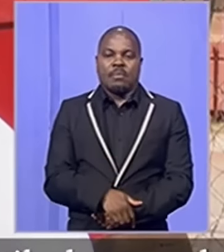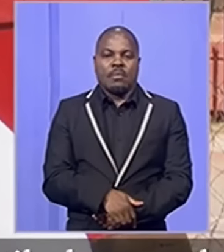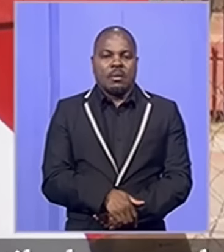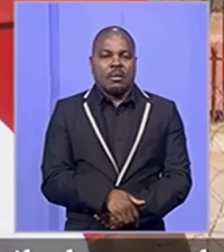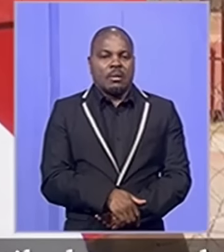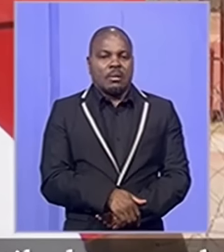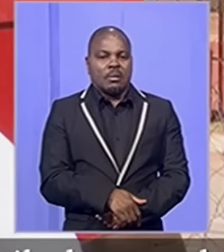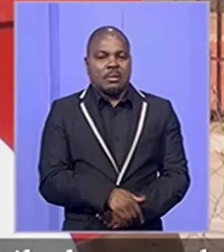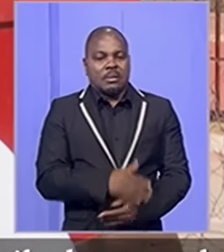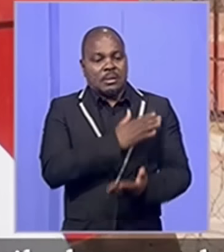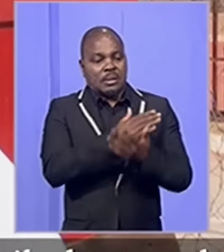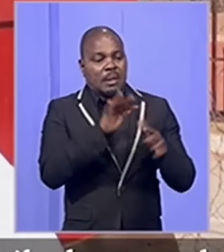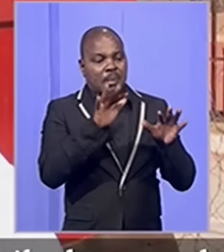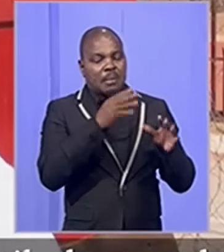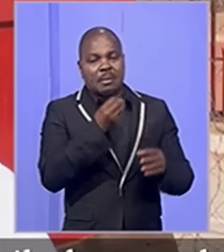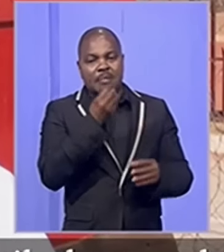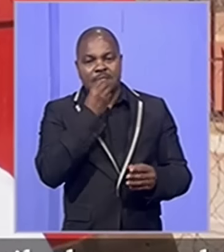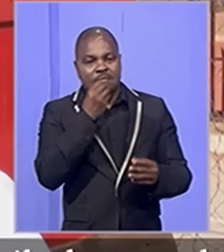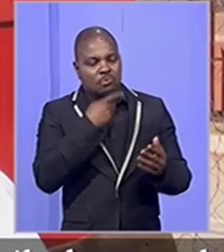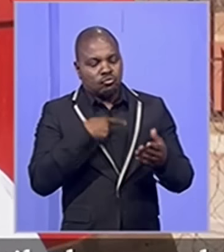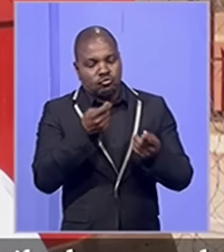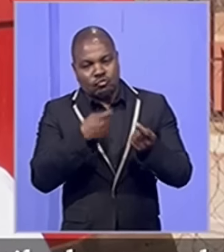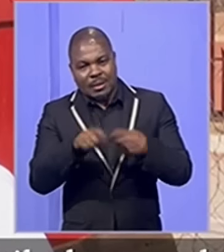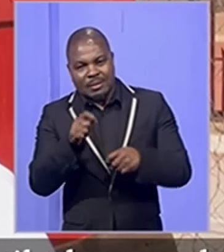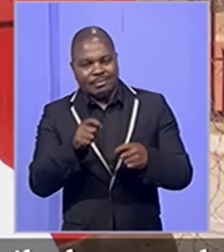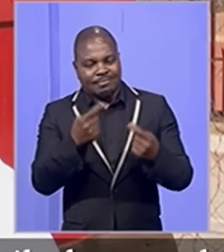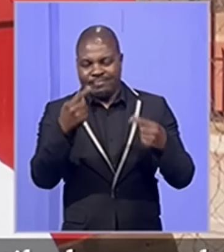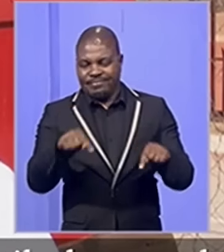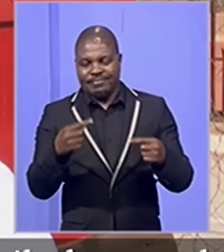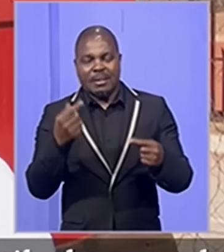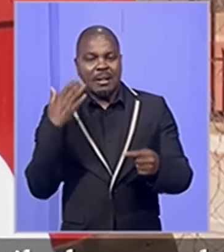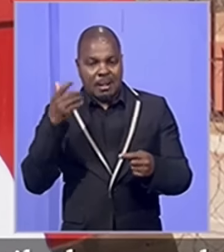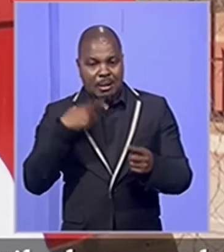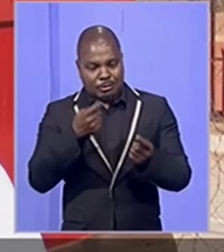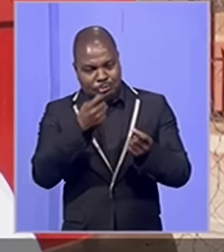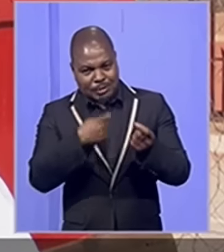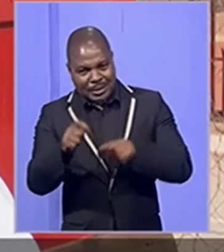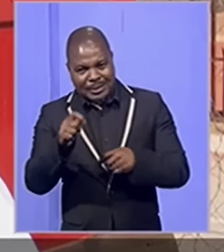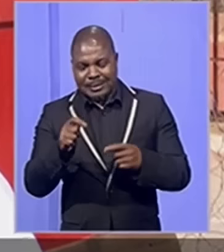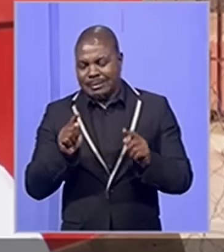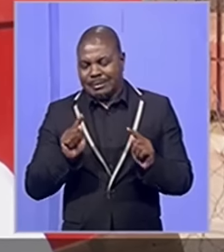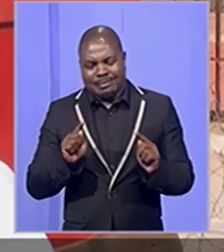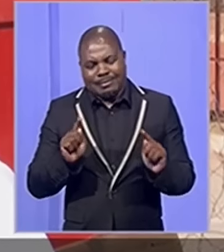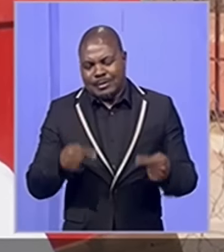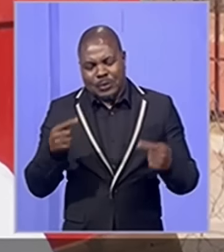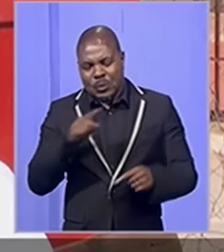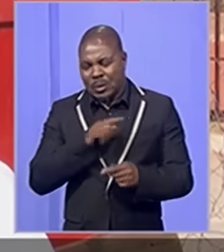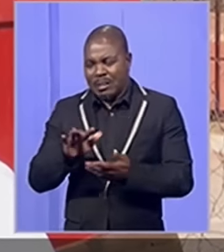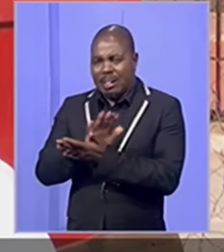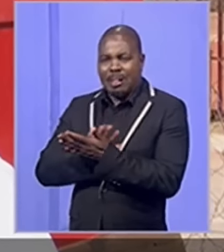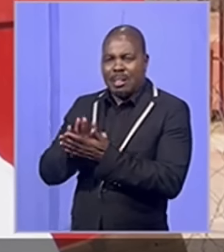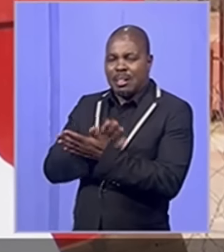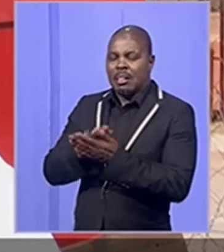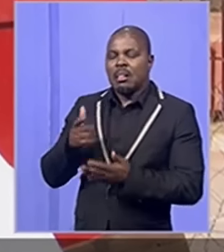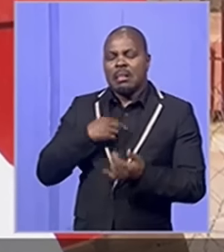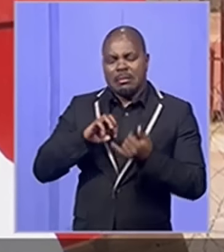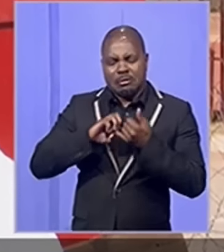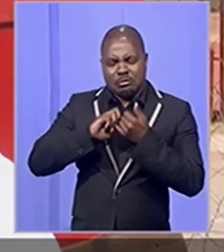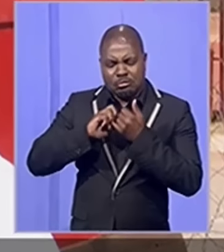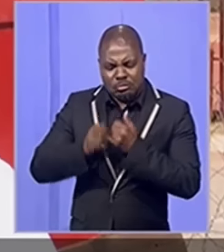dijo ha ba sa dula ke ne ke sa ba fela ka di-take away hobane go ne go le bohlaso ja ka teng mona ene re lekile ka hohle